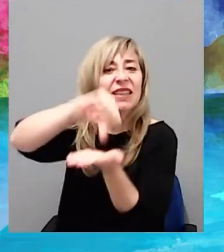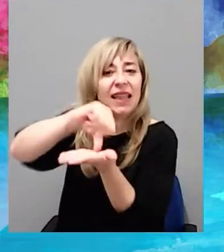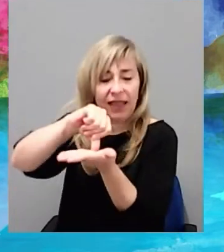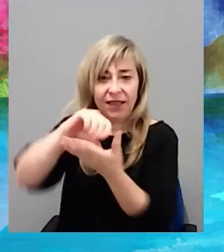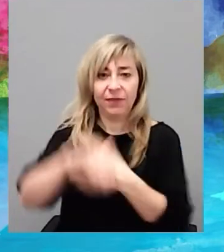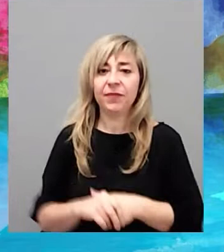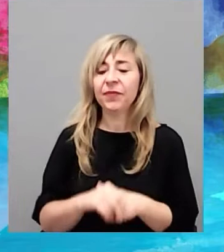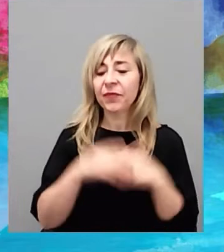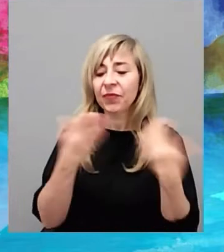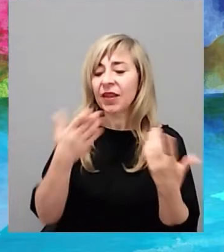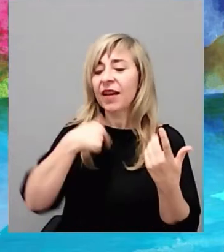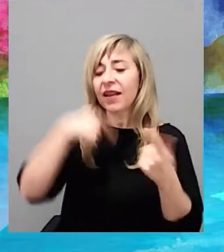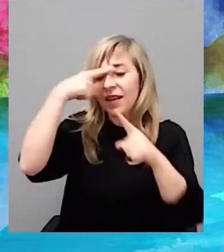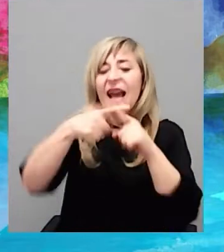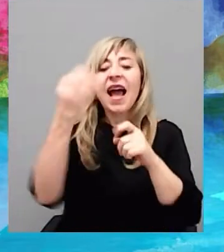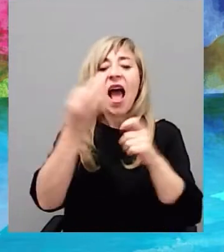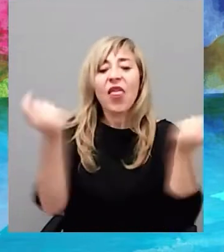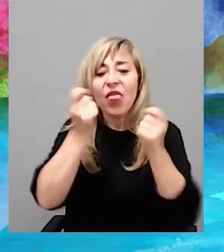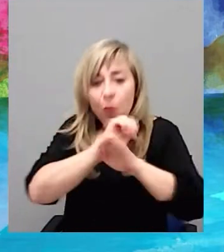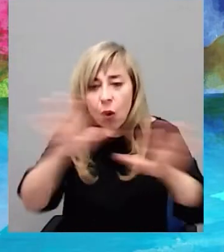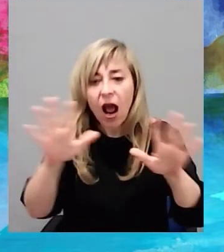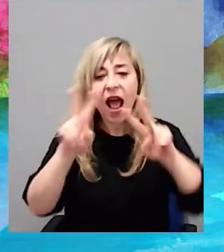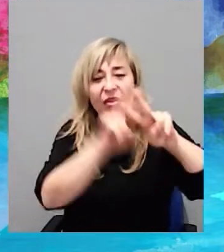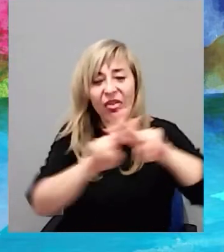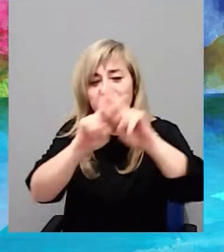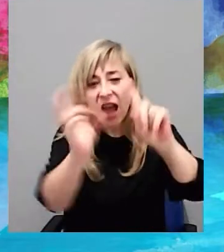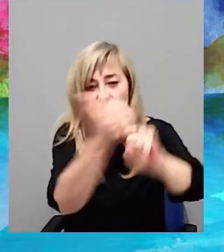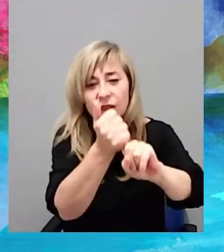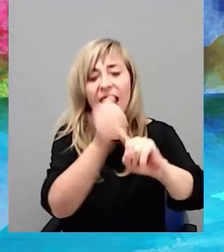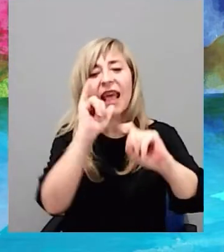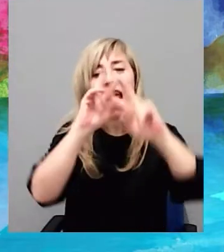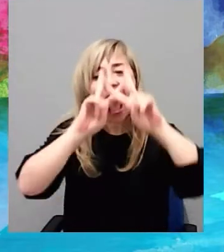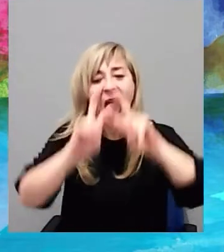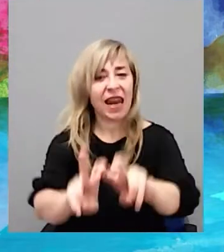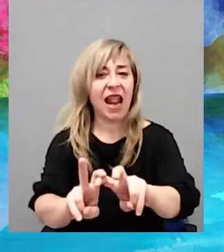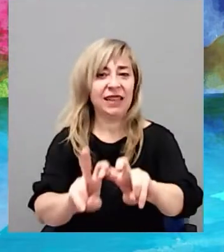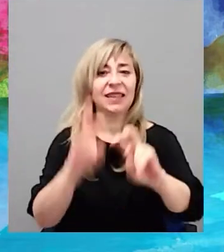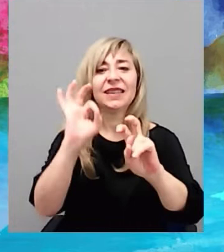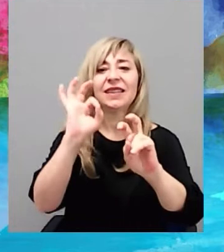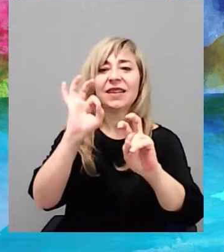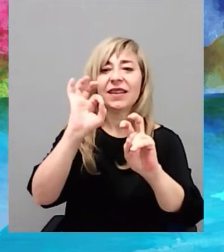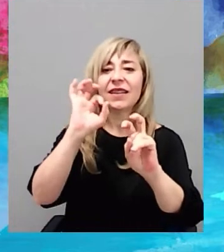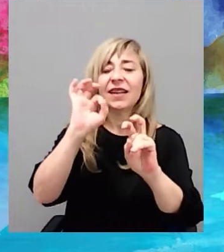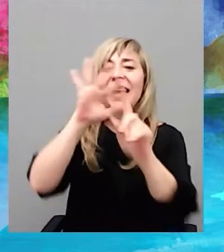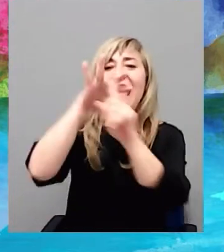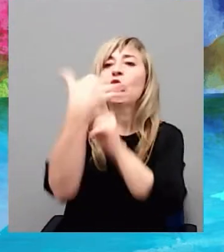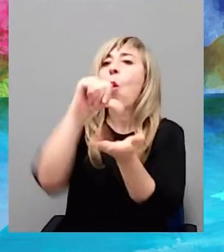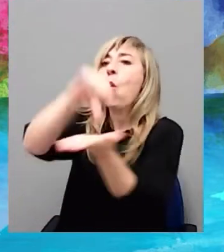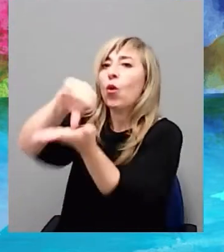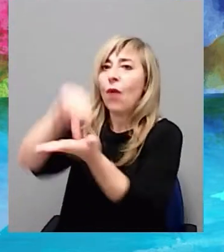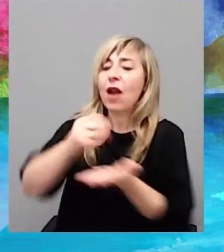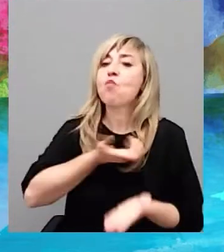project. We disseminate and provide diagnosis and improve